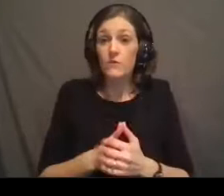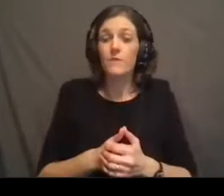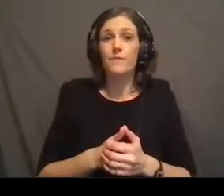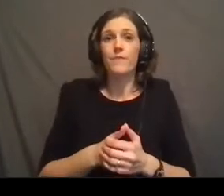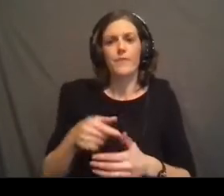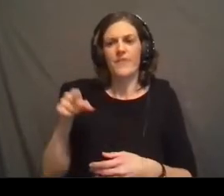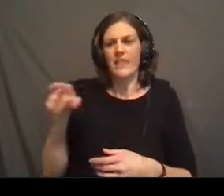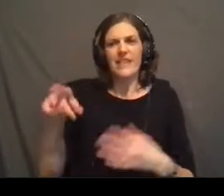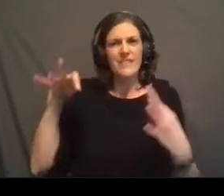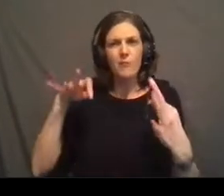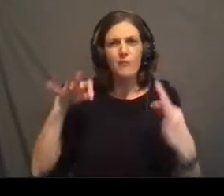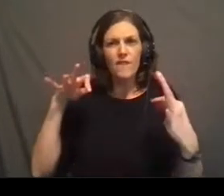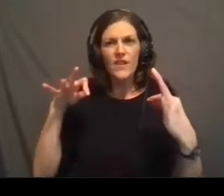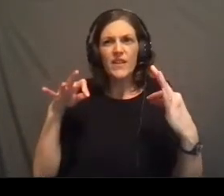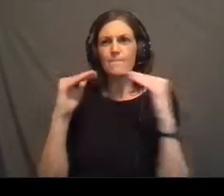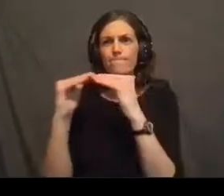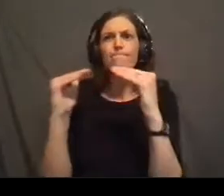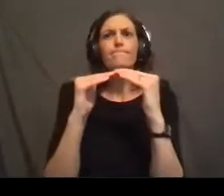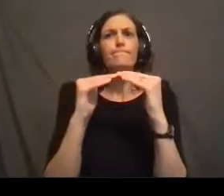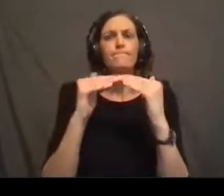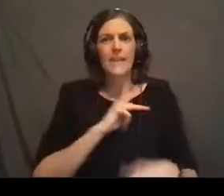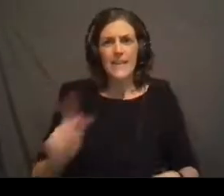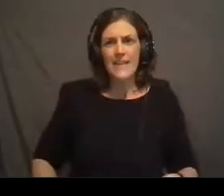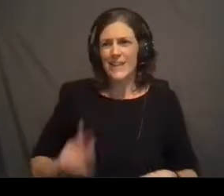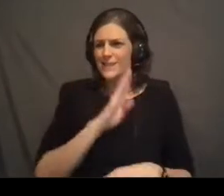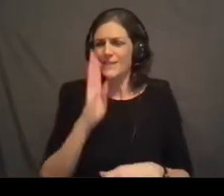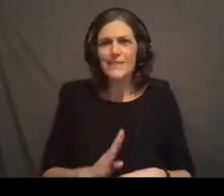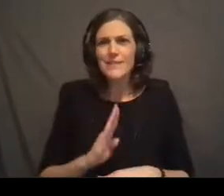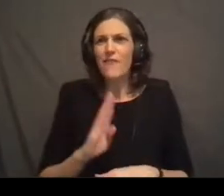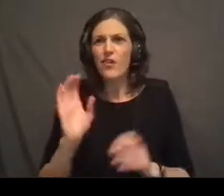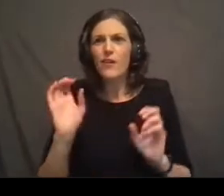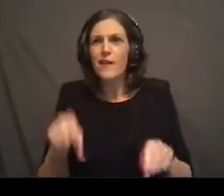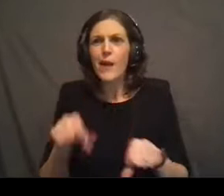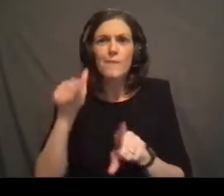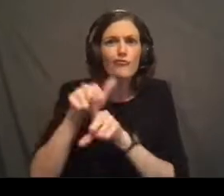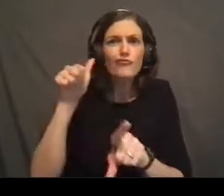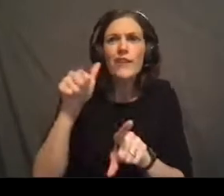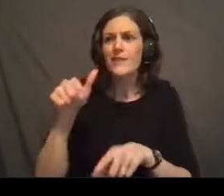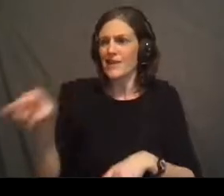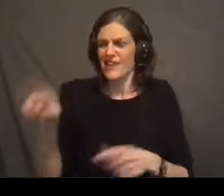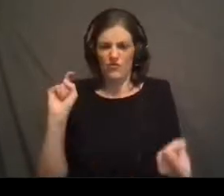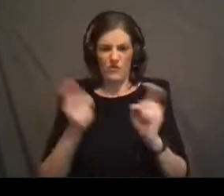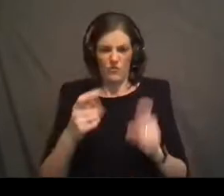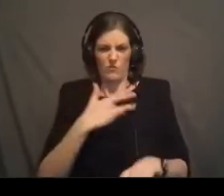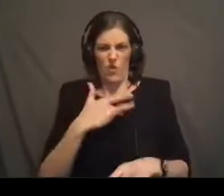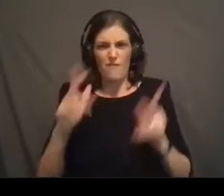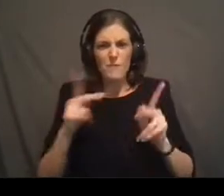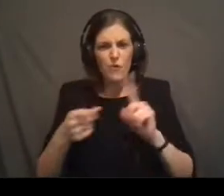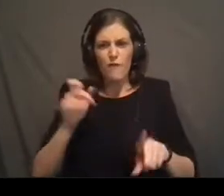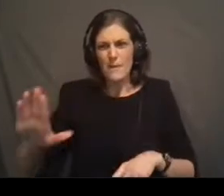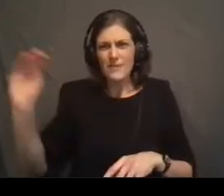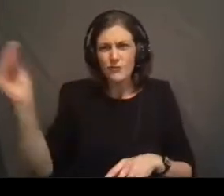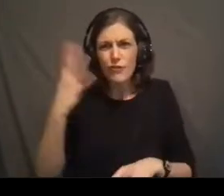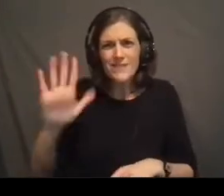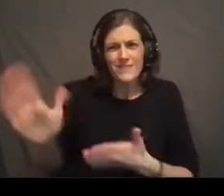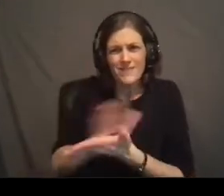He's a perfectly just king. He can never be deceived or tricked. He's a king that transforms the hearts of people by his grace, and it's his kindness